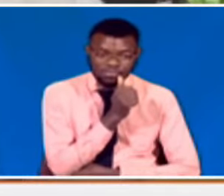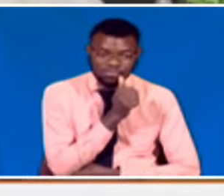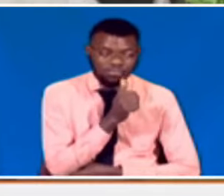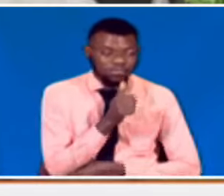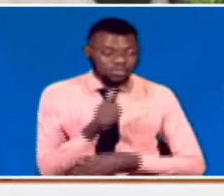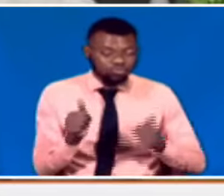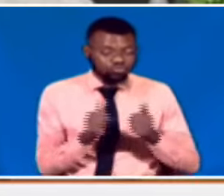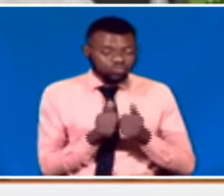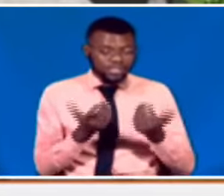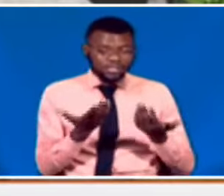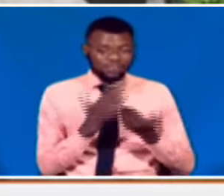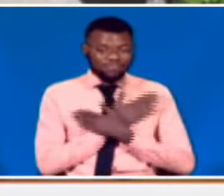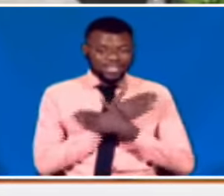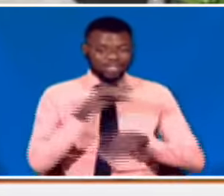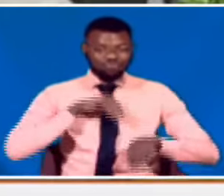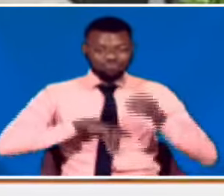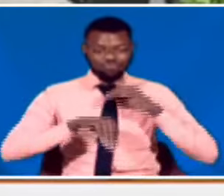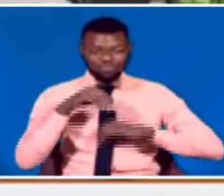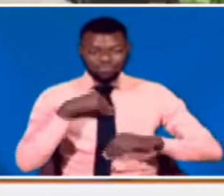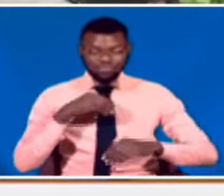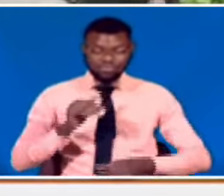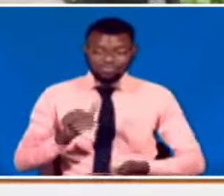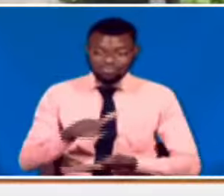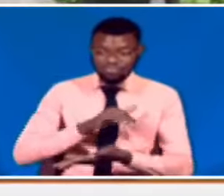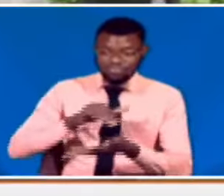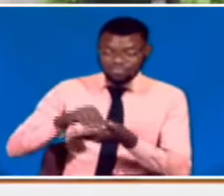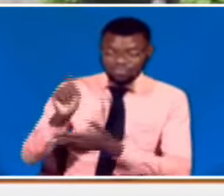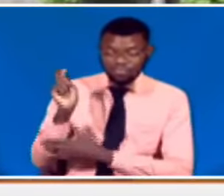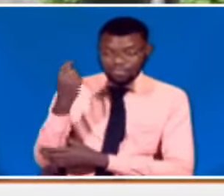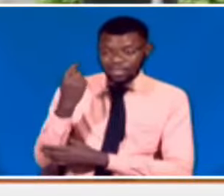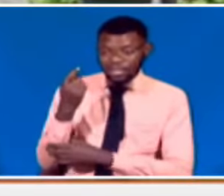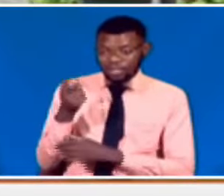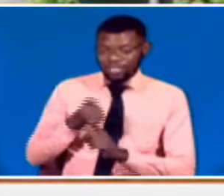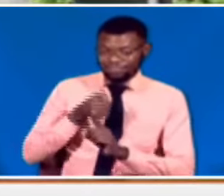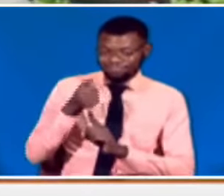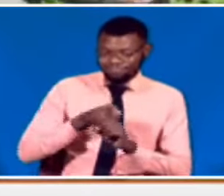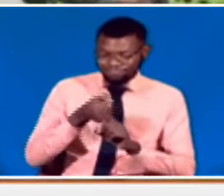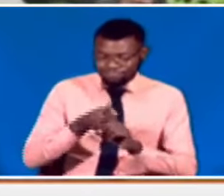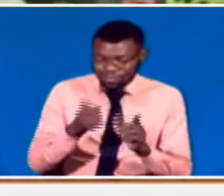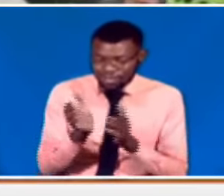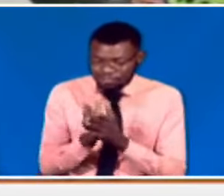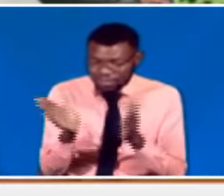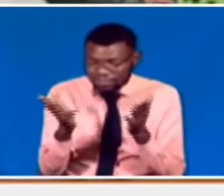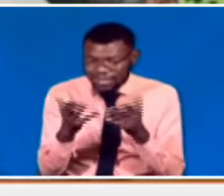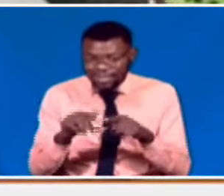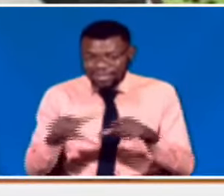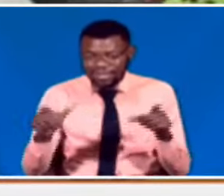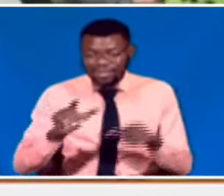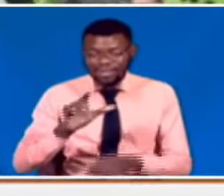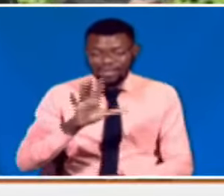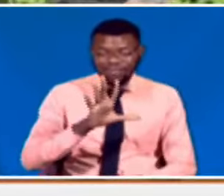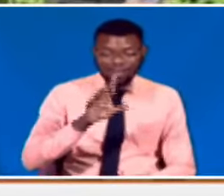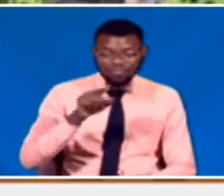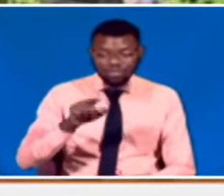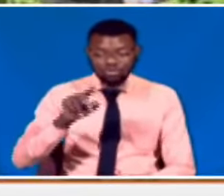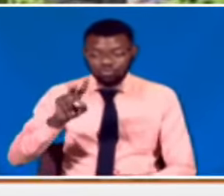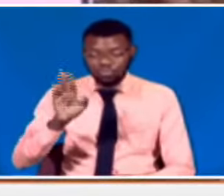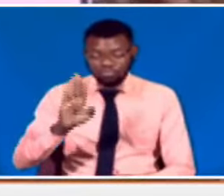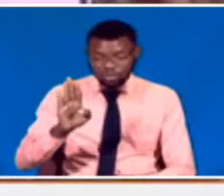corrupt land officials. In central Kenya alone, the commission is pursuing public properties worth 5.2 billion